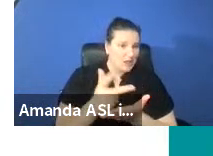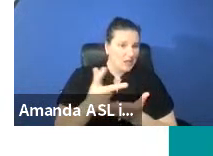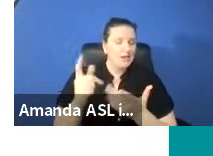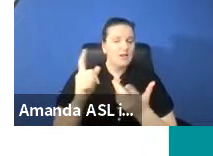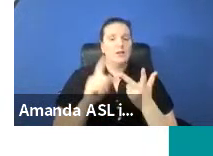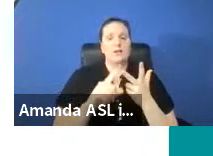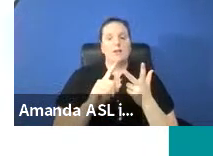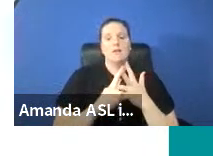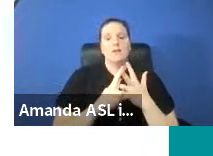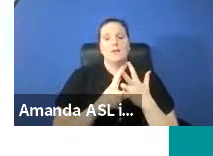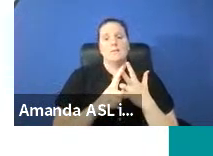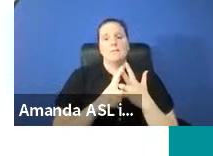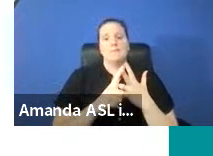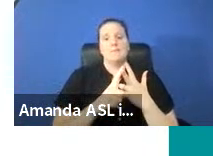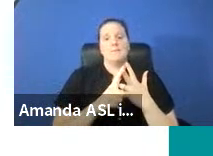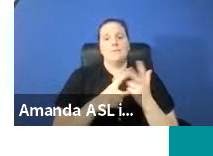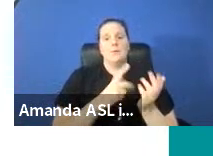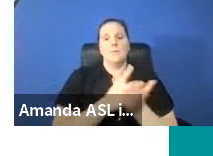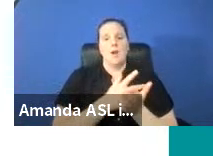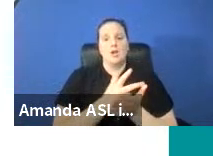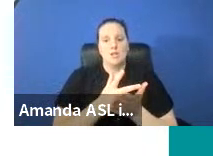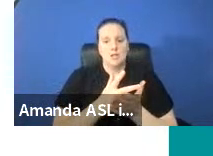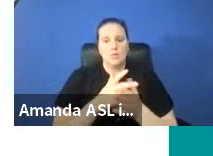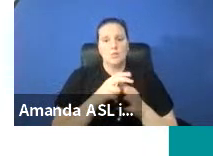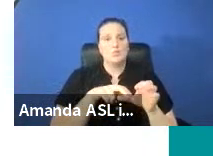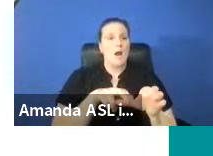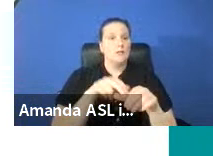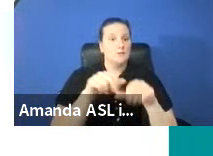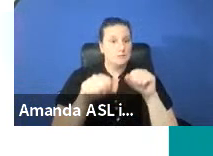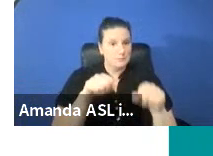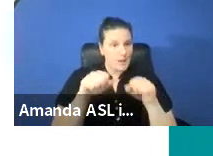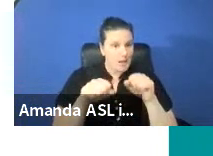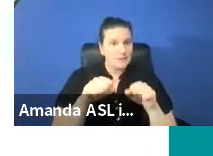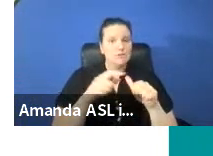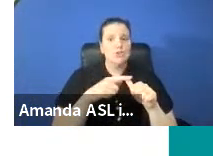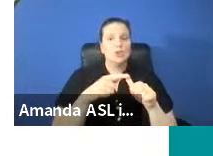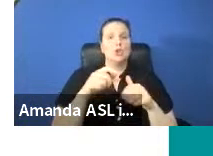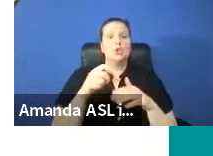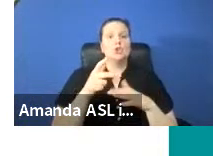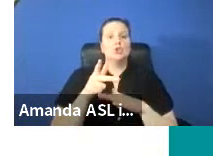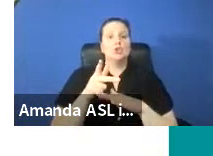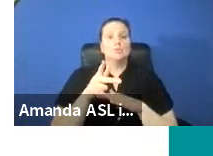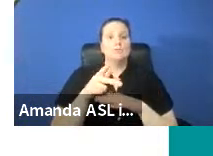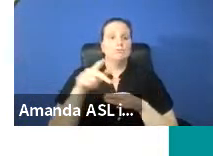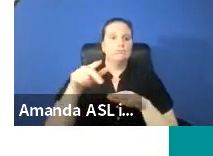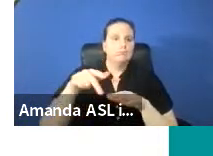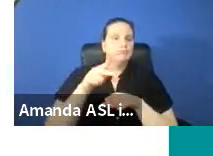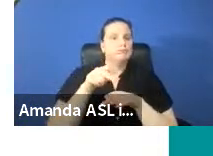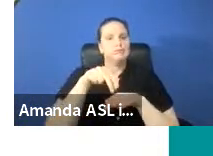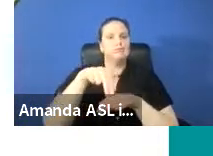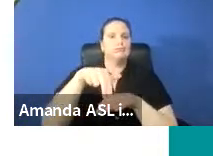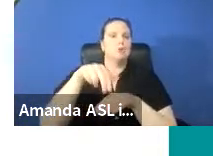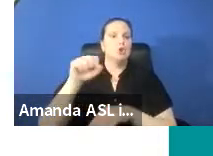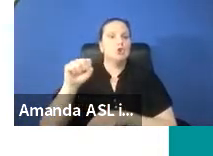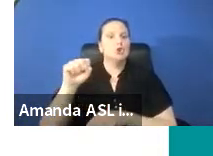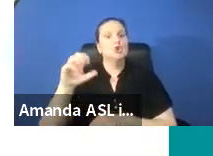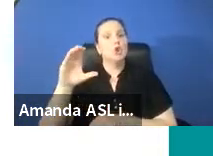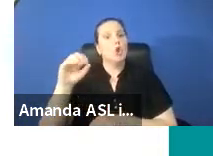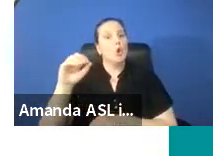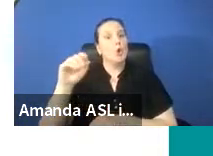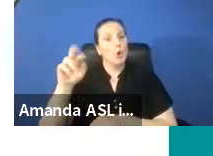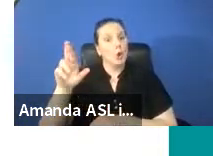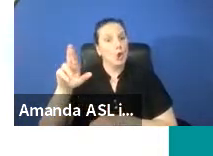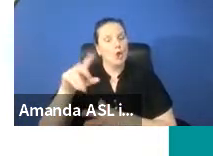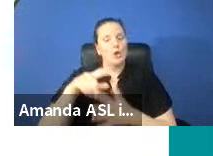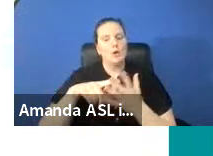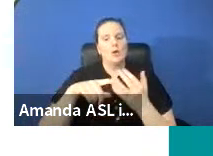and riding measures for bikes, scooters, and so on and so forth to promote multimodal vehicle use while protecting seniors and